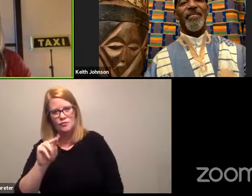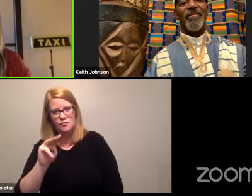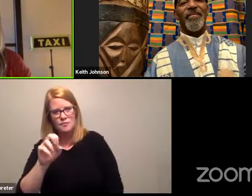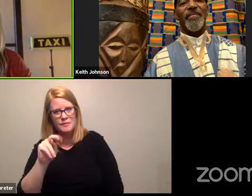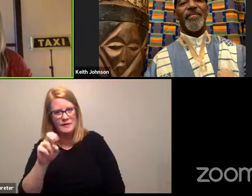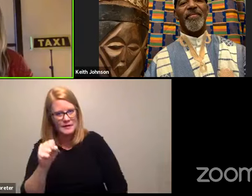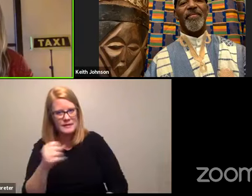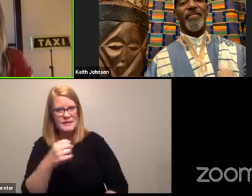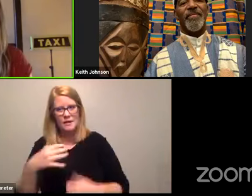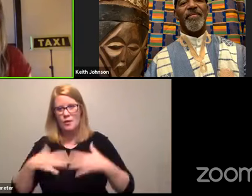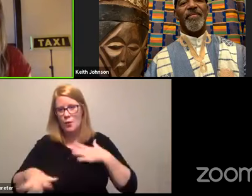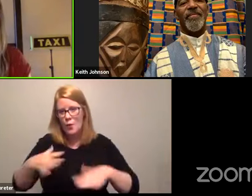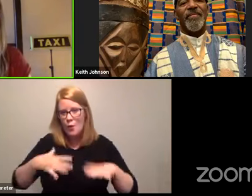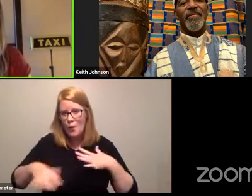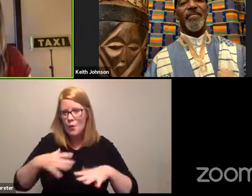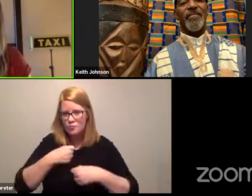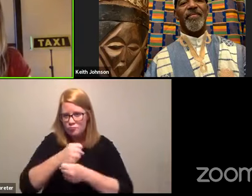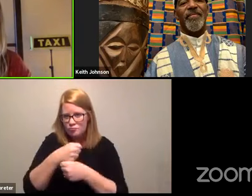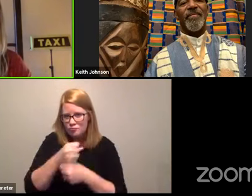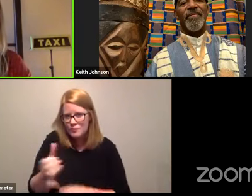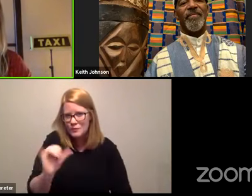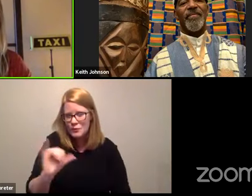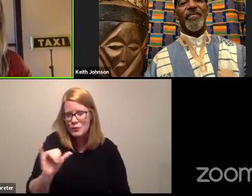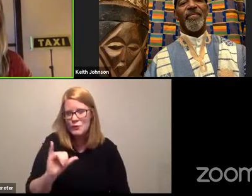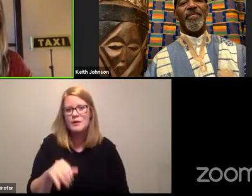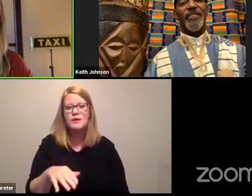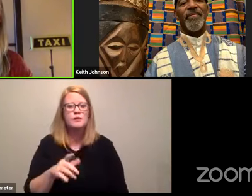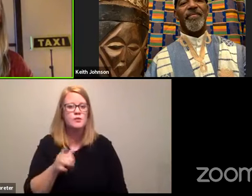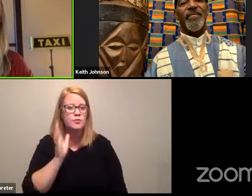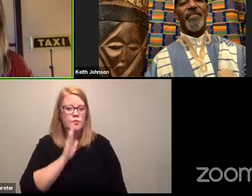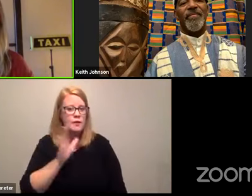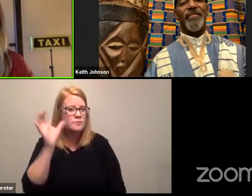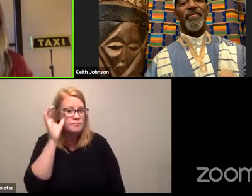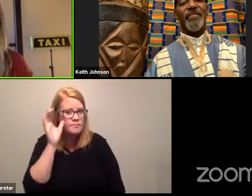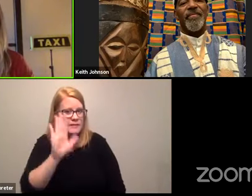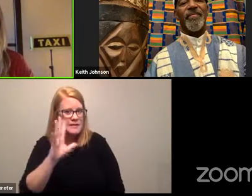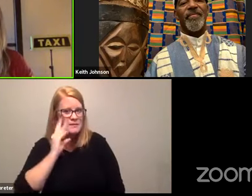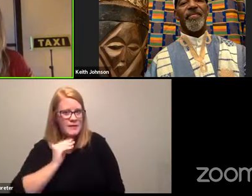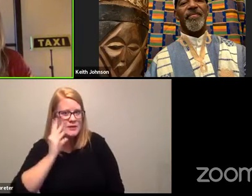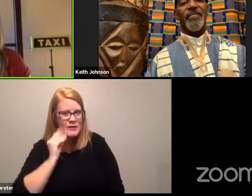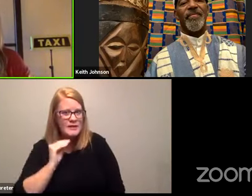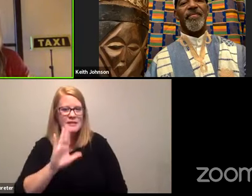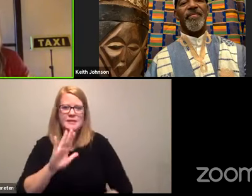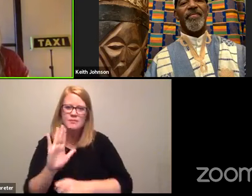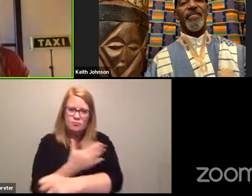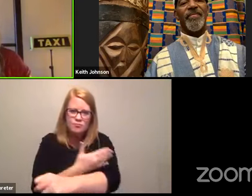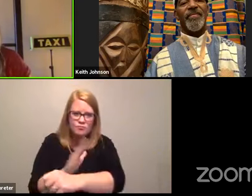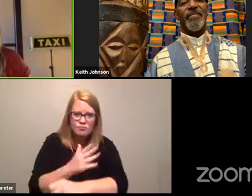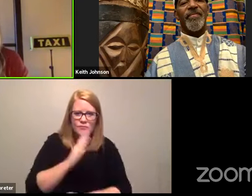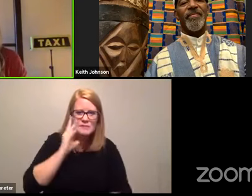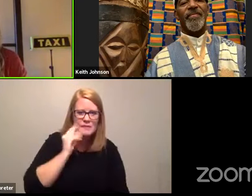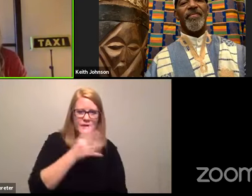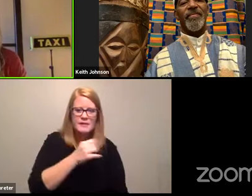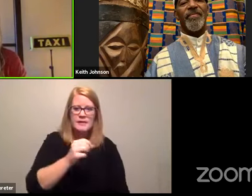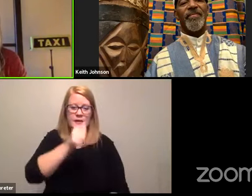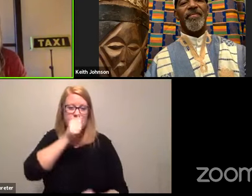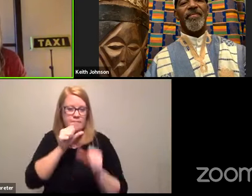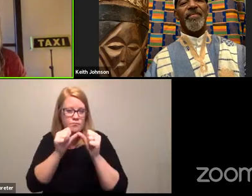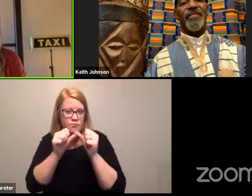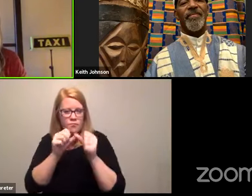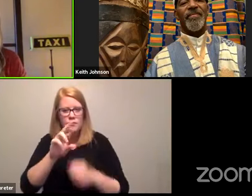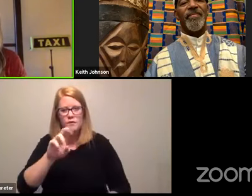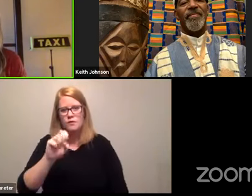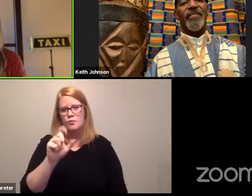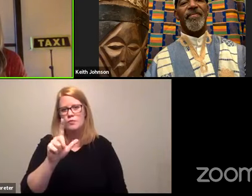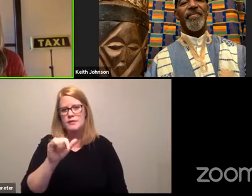him together, and we're gonna talk a little bit about music and instruments and resilience. We're also